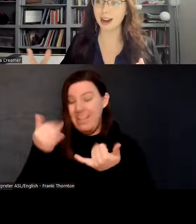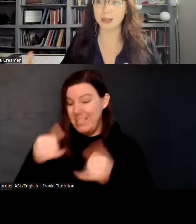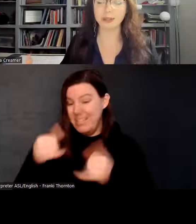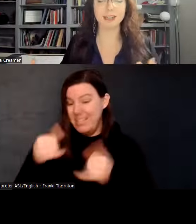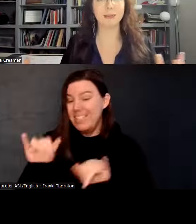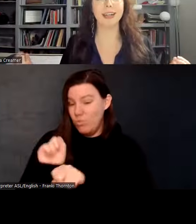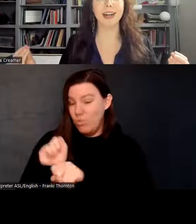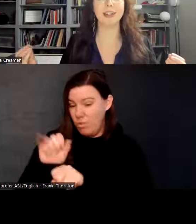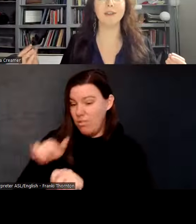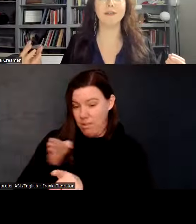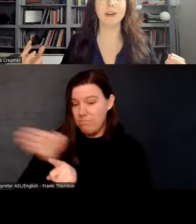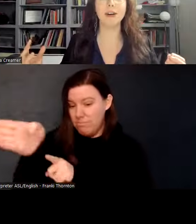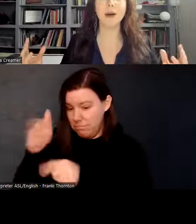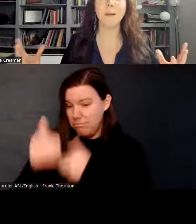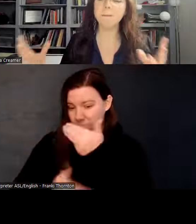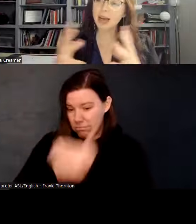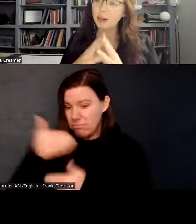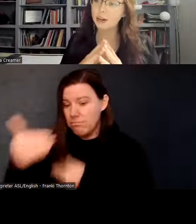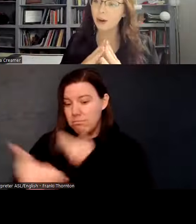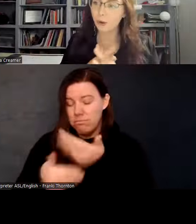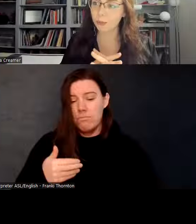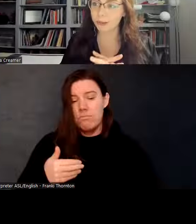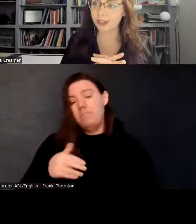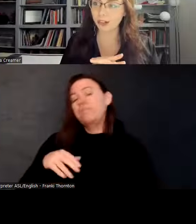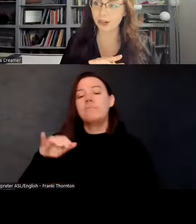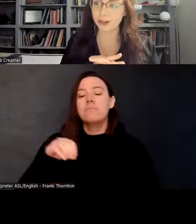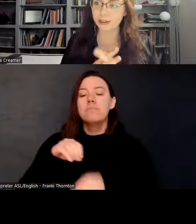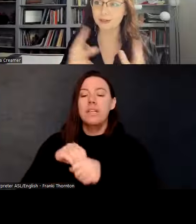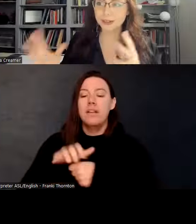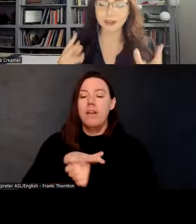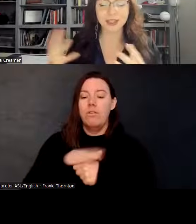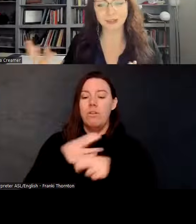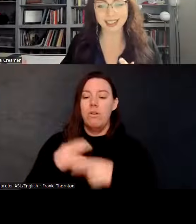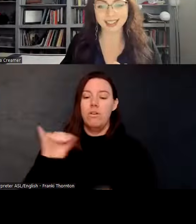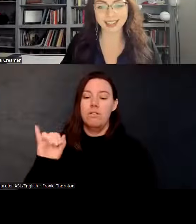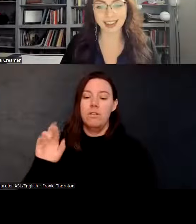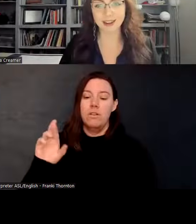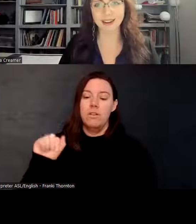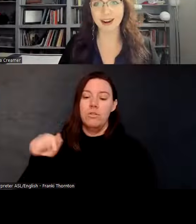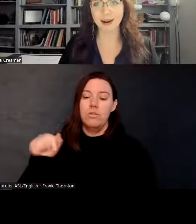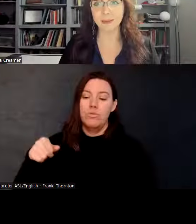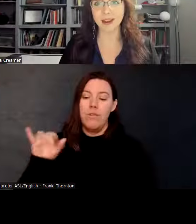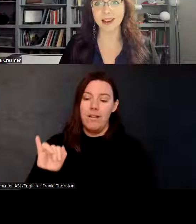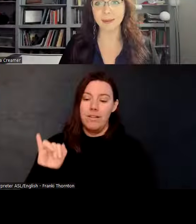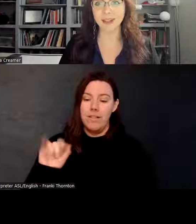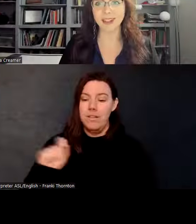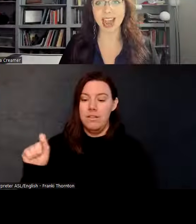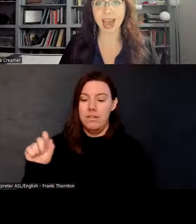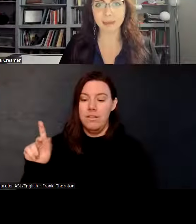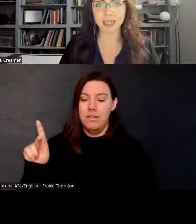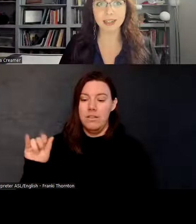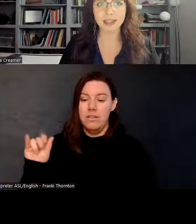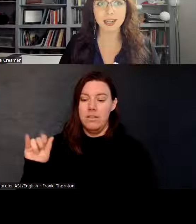This is an opportunity for me to kind of meld a whole bunch of different threads together. And I'm